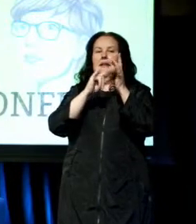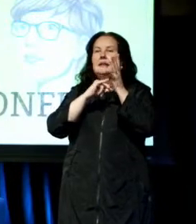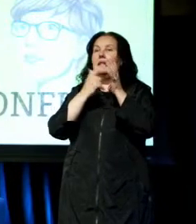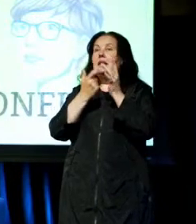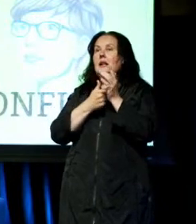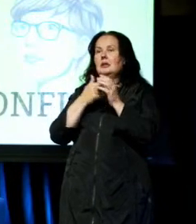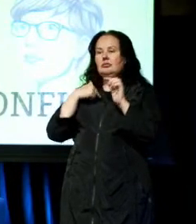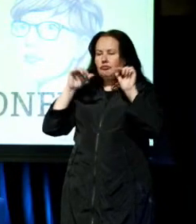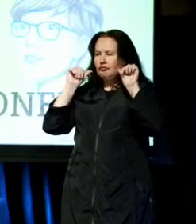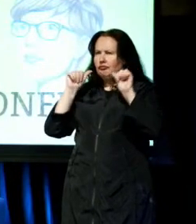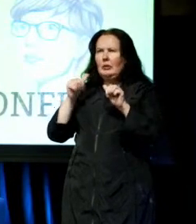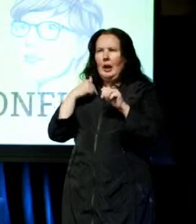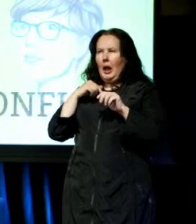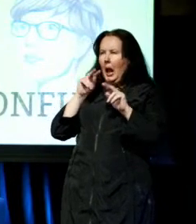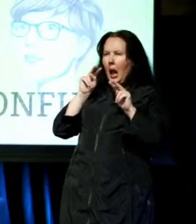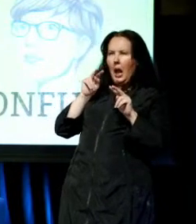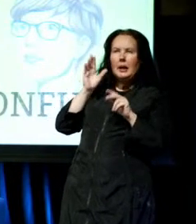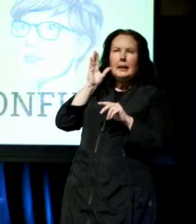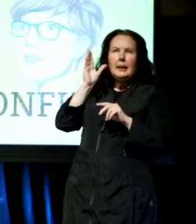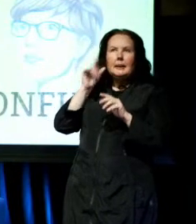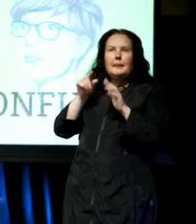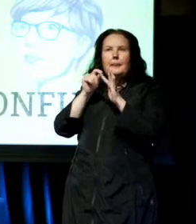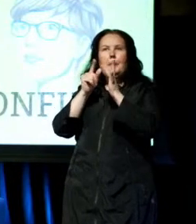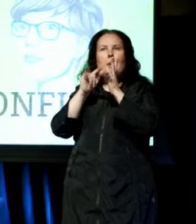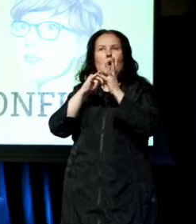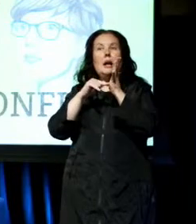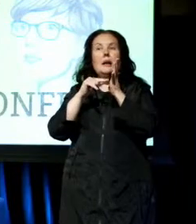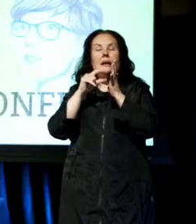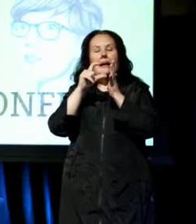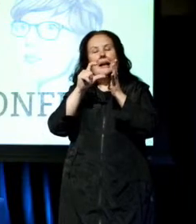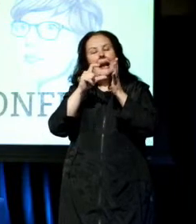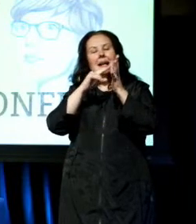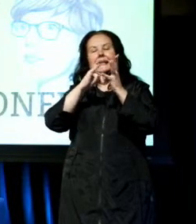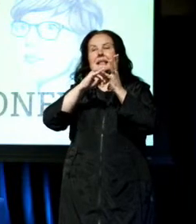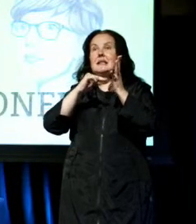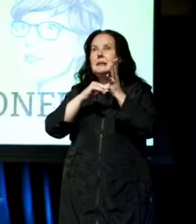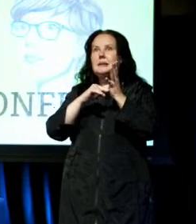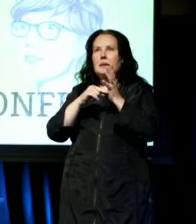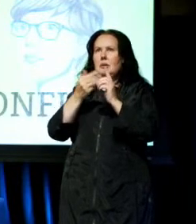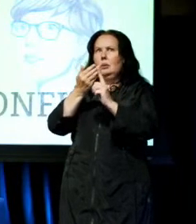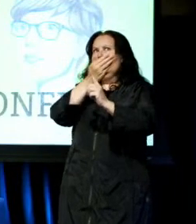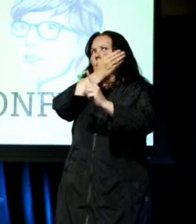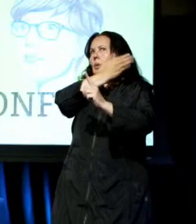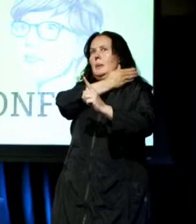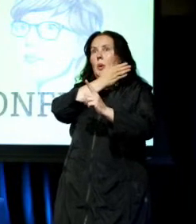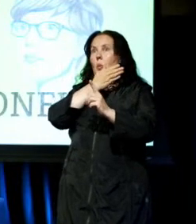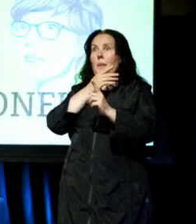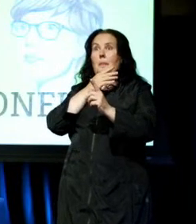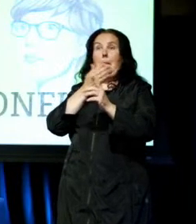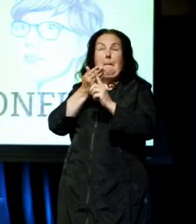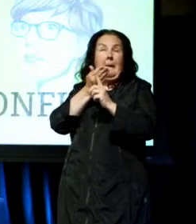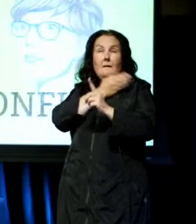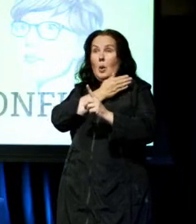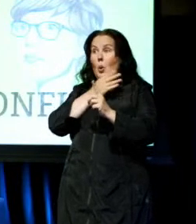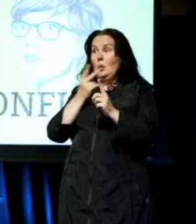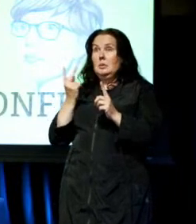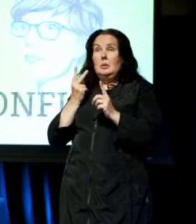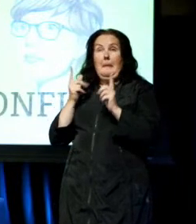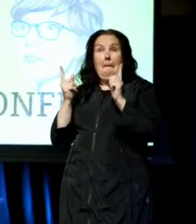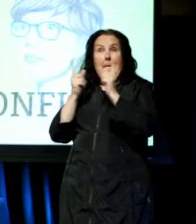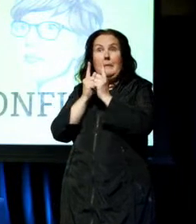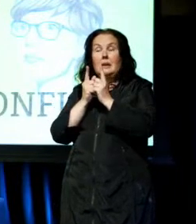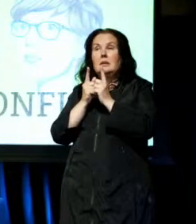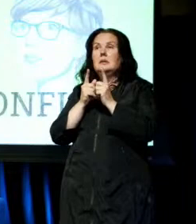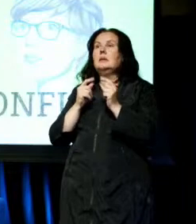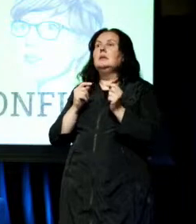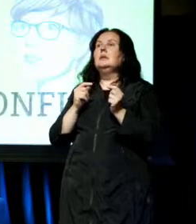well before we ever met. I think maybe that's why I reached out. I literally, or maybe you're at a